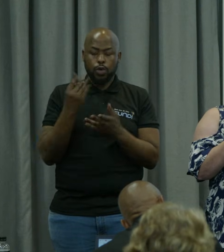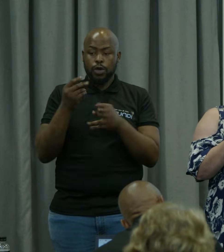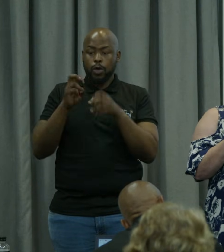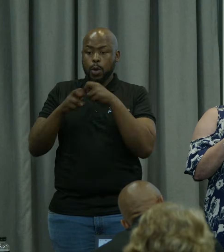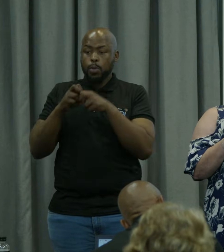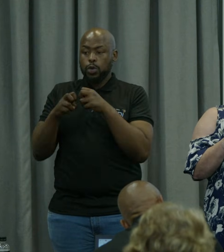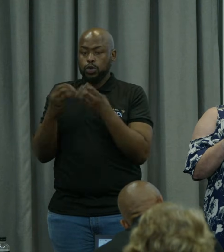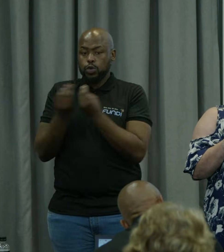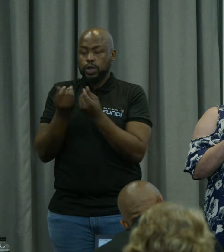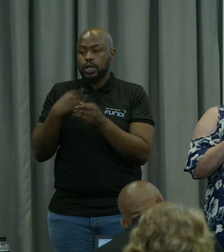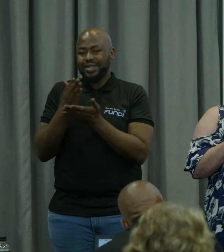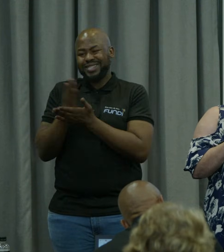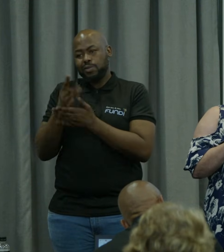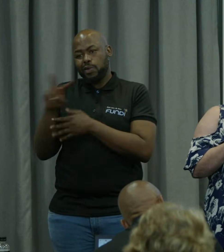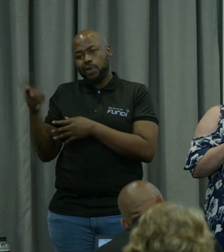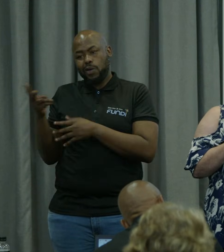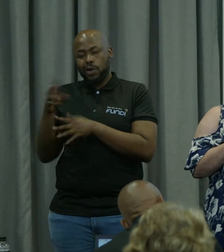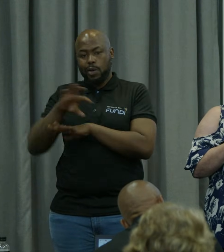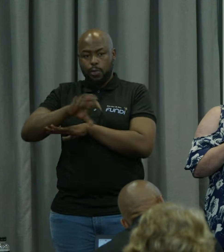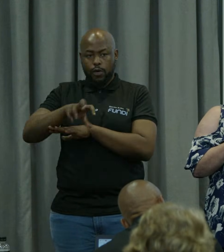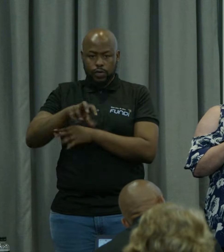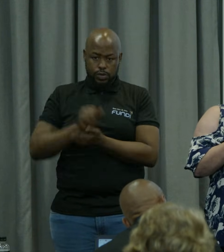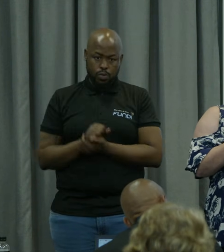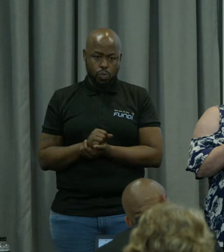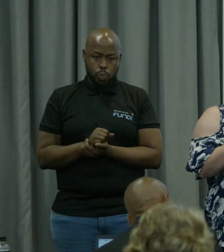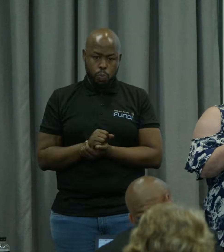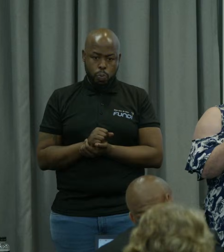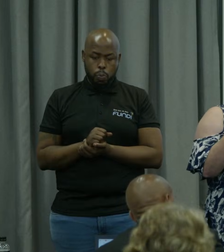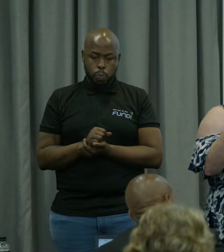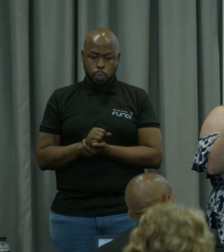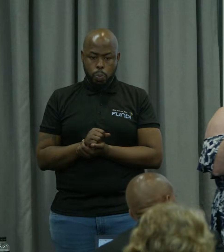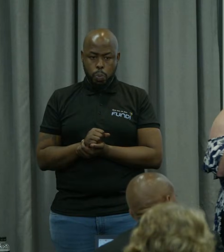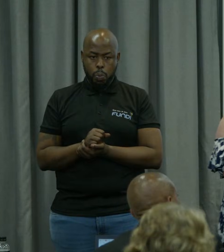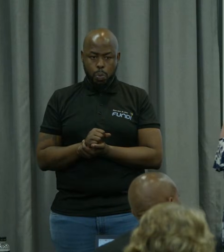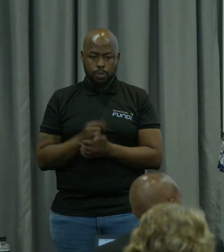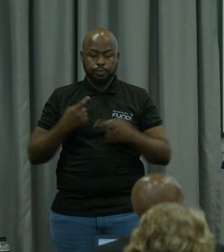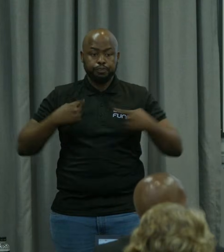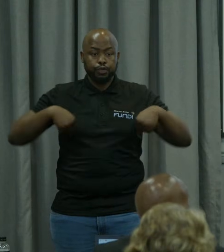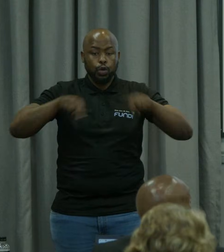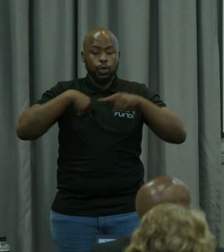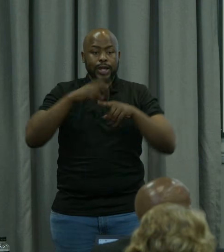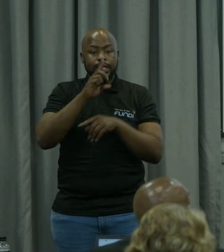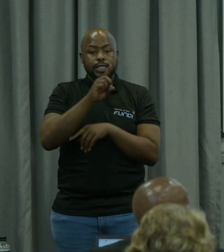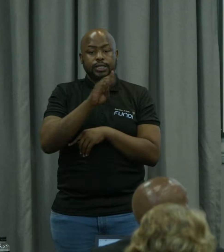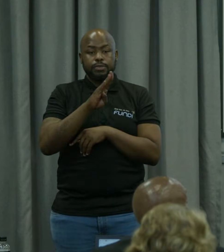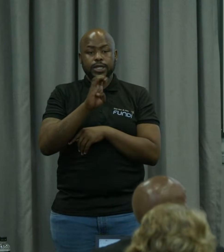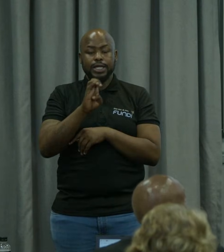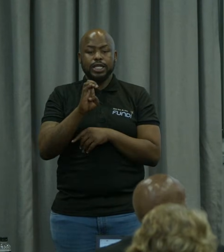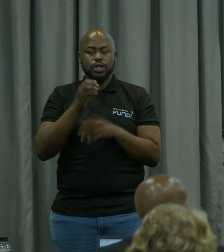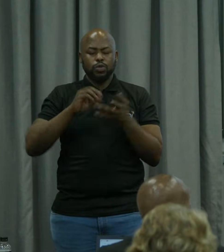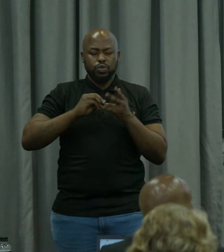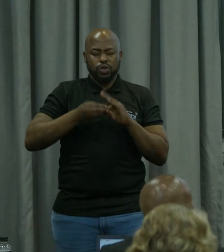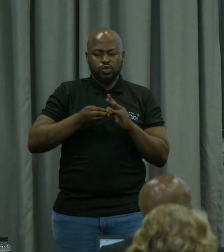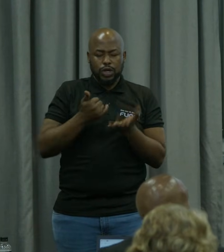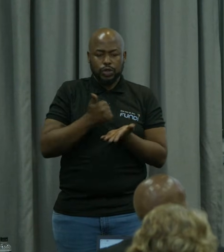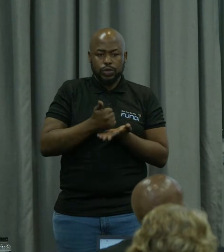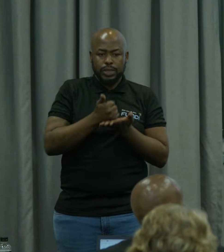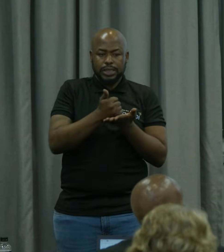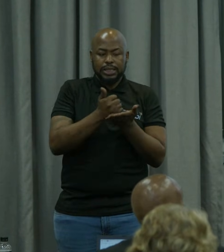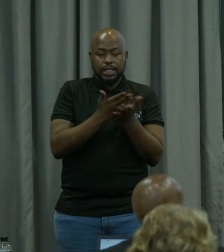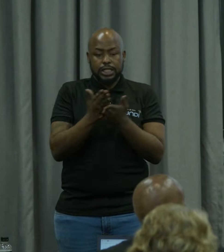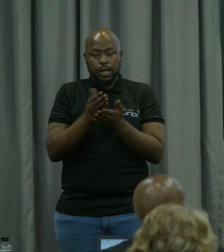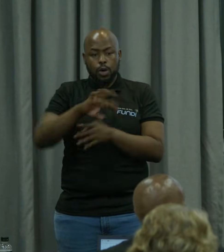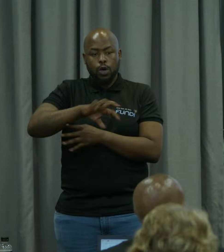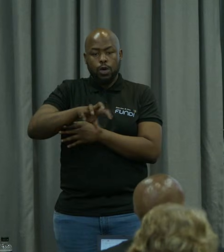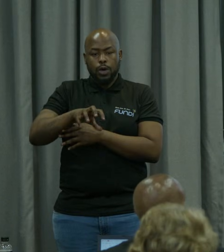our provinces. Okay. So we're, as DBE, we are trying to assist some of our provinces to